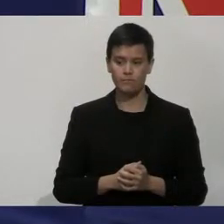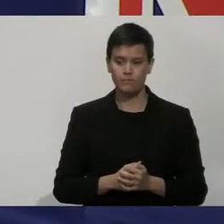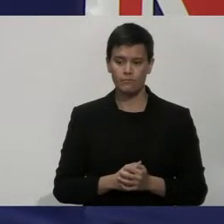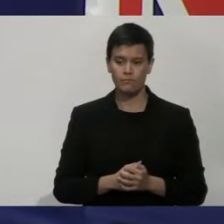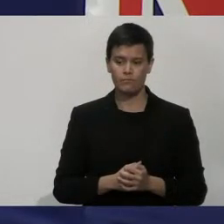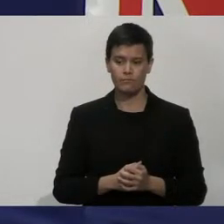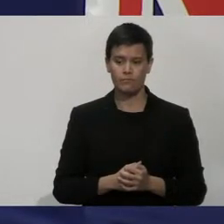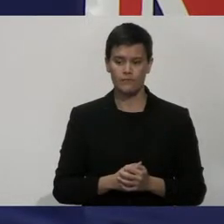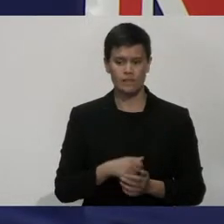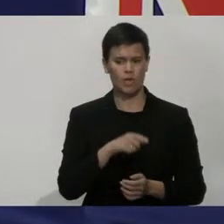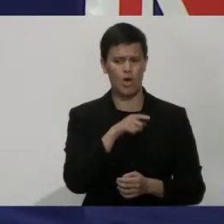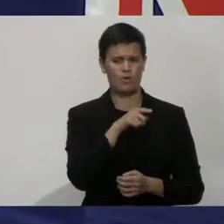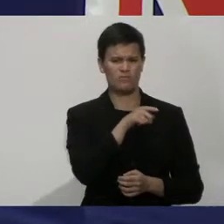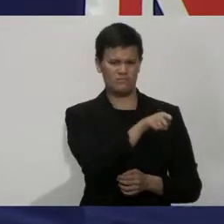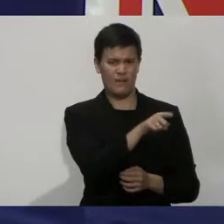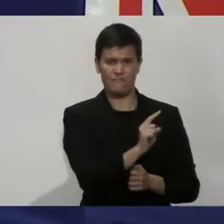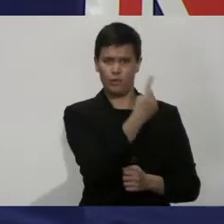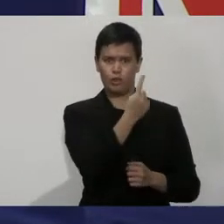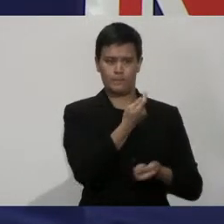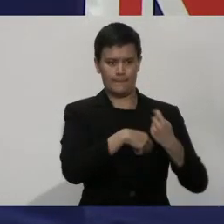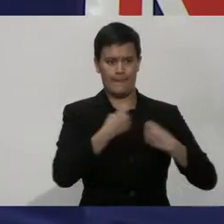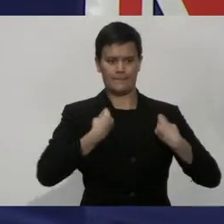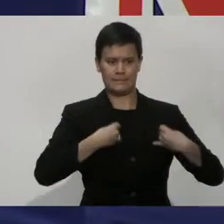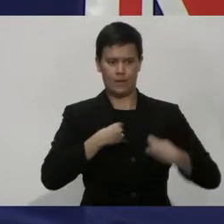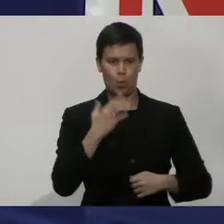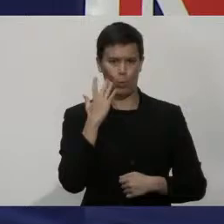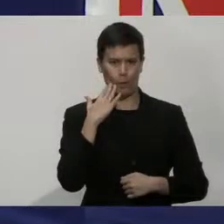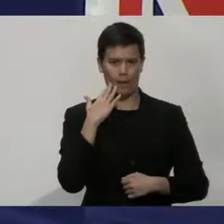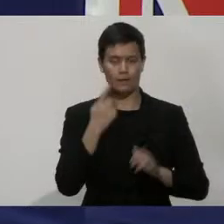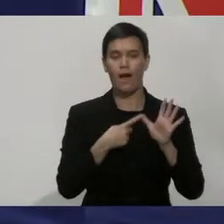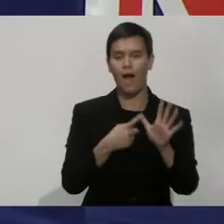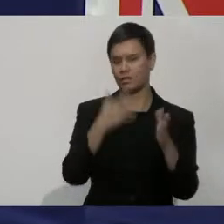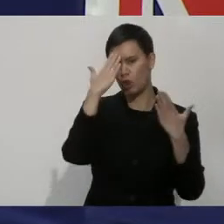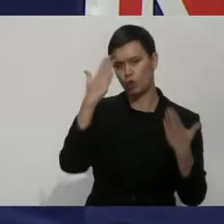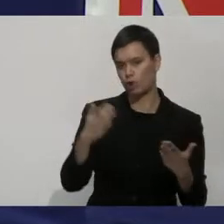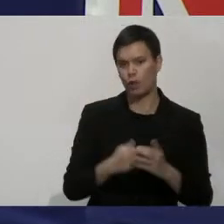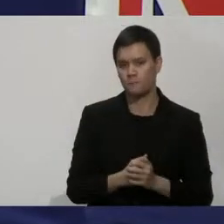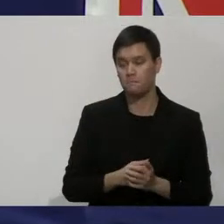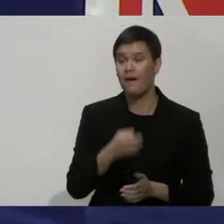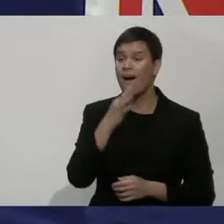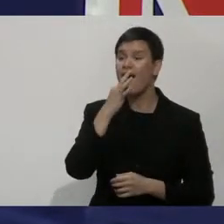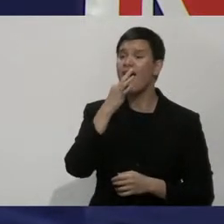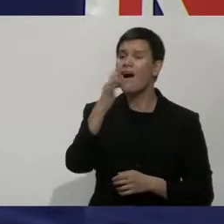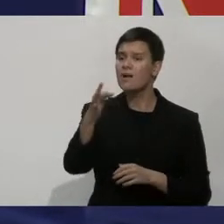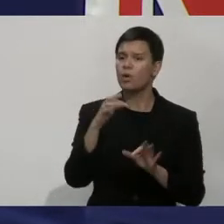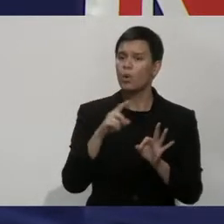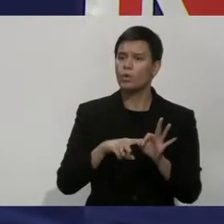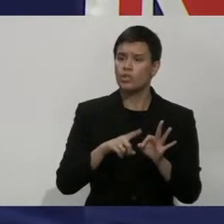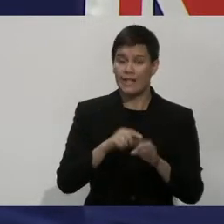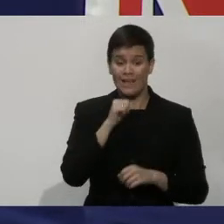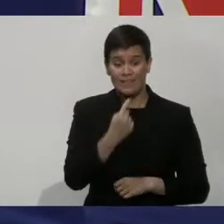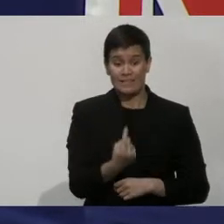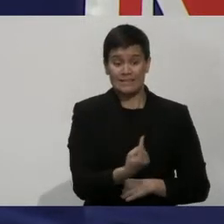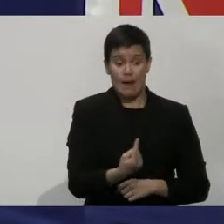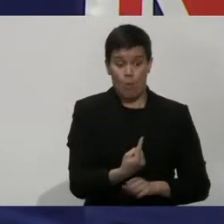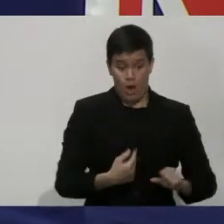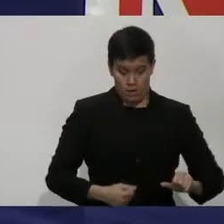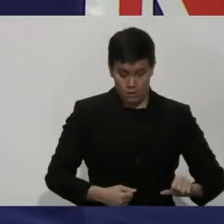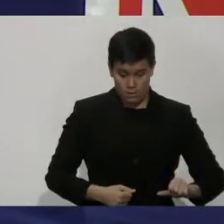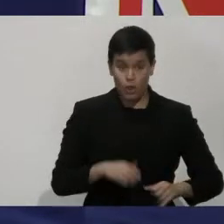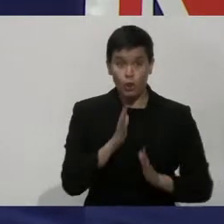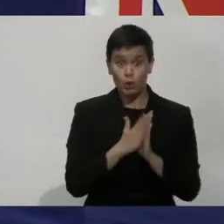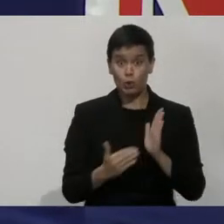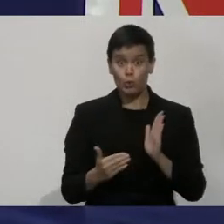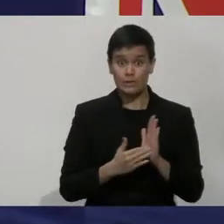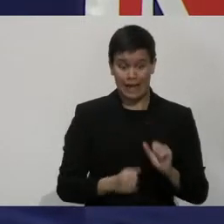On testing people before they get on the plane, do we provide testing for people who are leaving, who are going to countries if that's required? Because obviously you're only